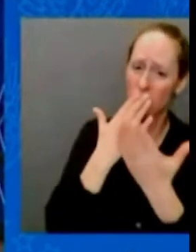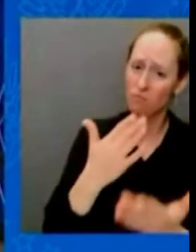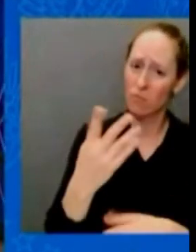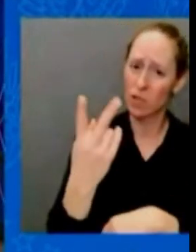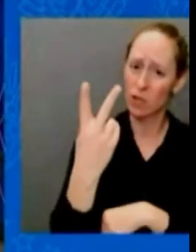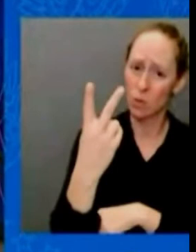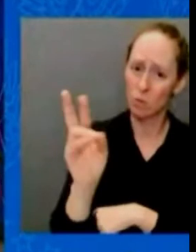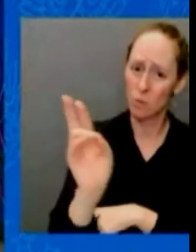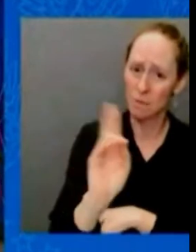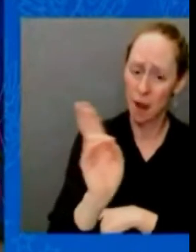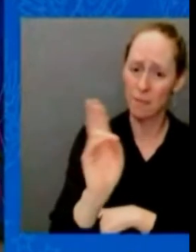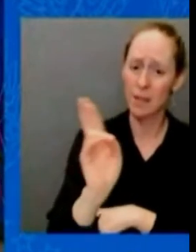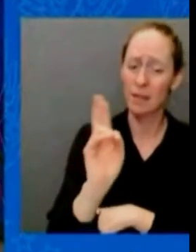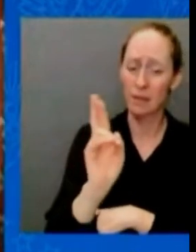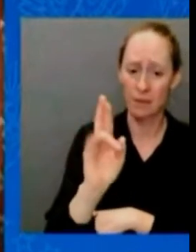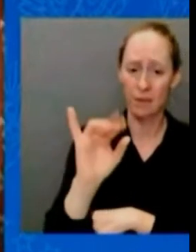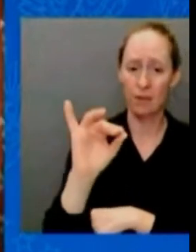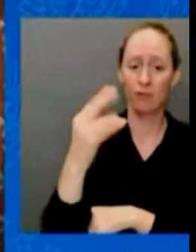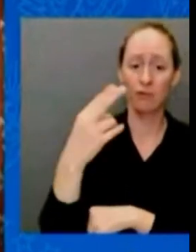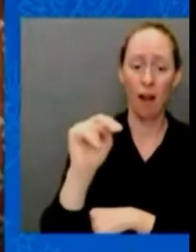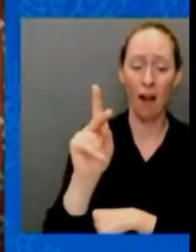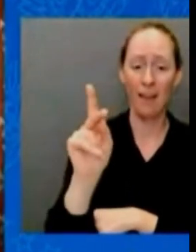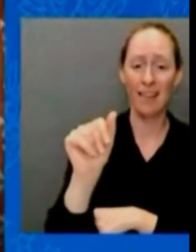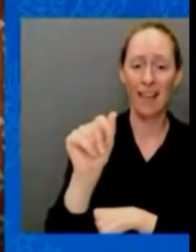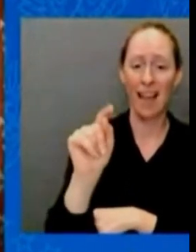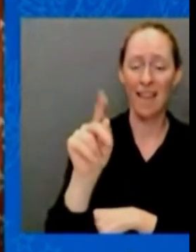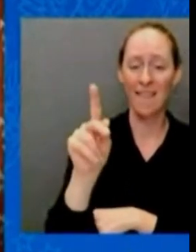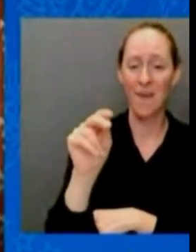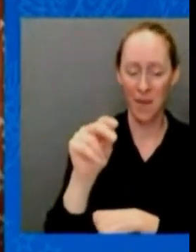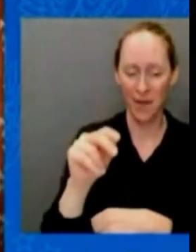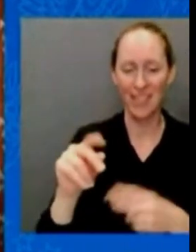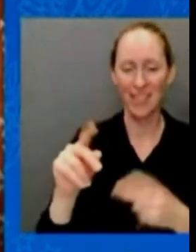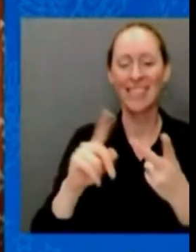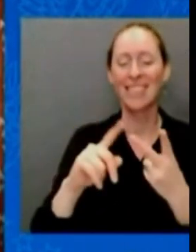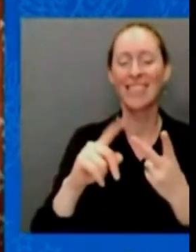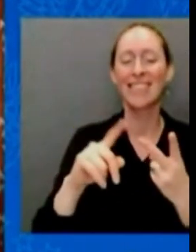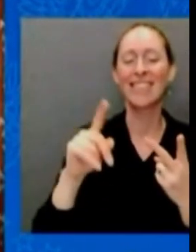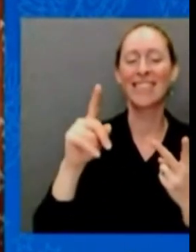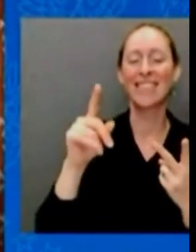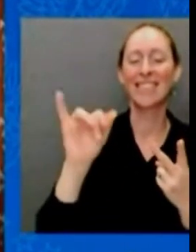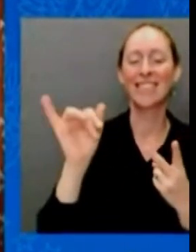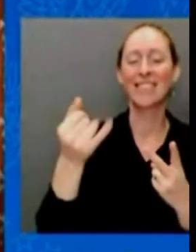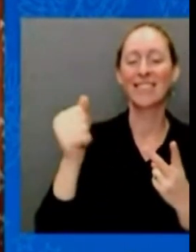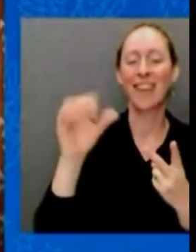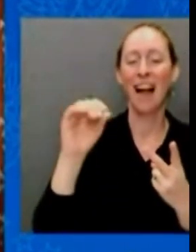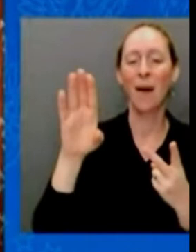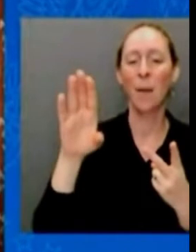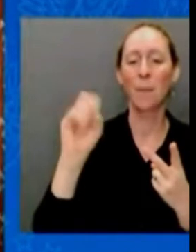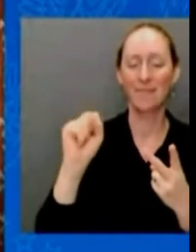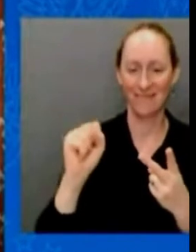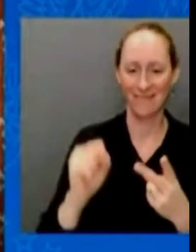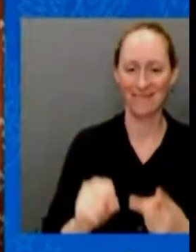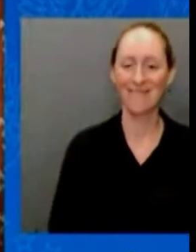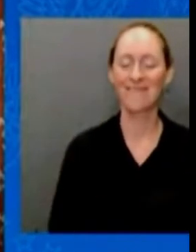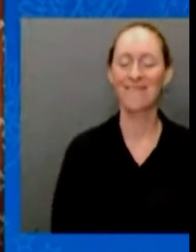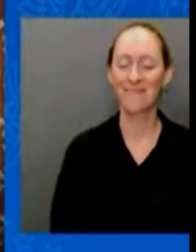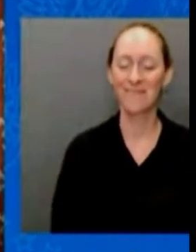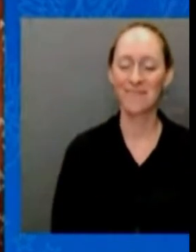the two who supported it. I'm grateful. I'm grateful you stood up. I'm grateful, at least you stood up.